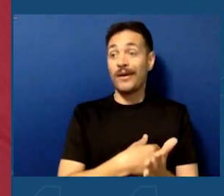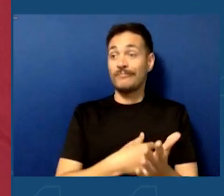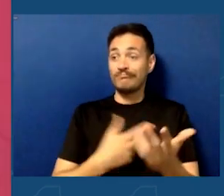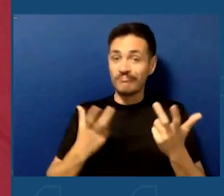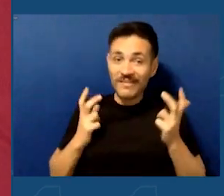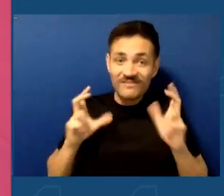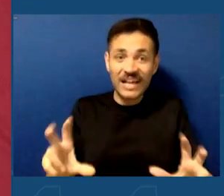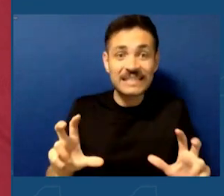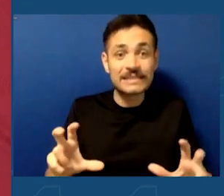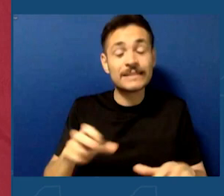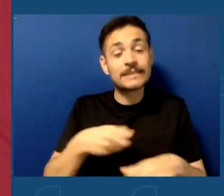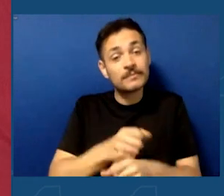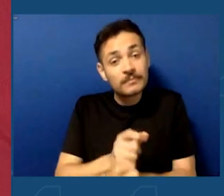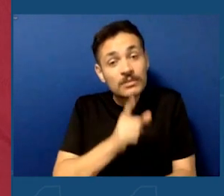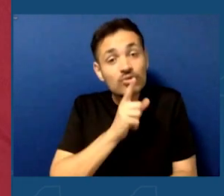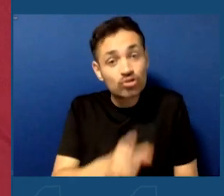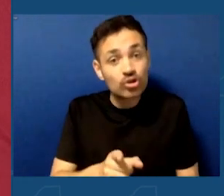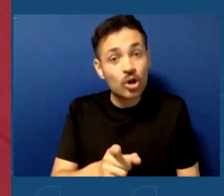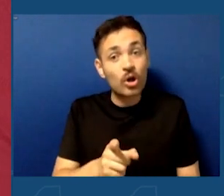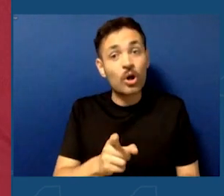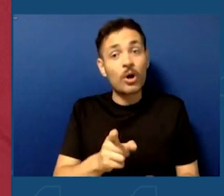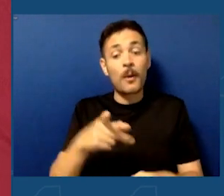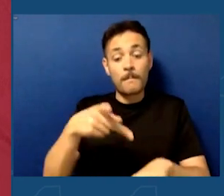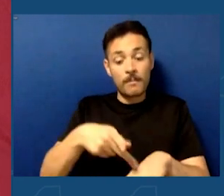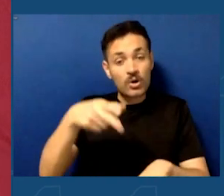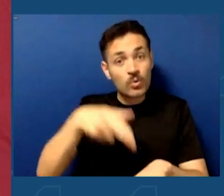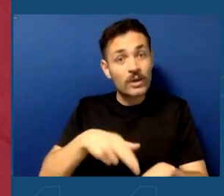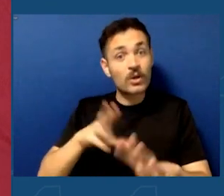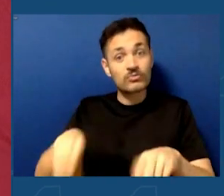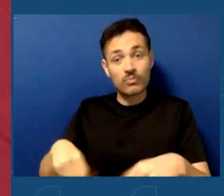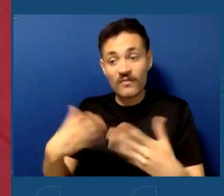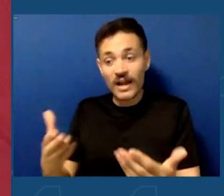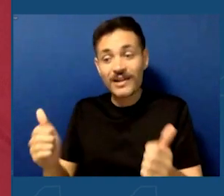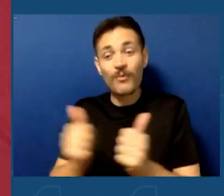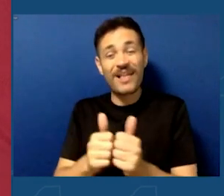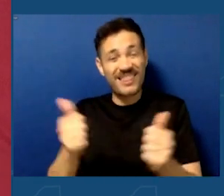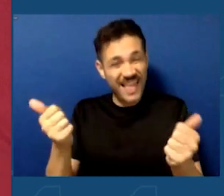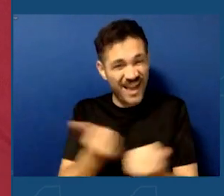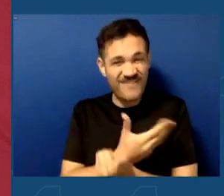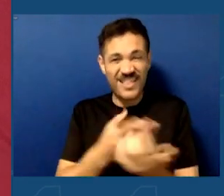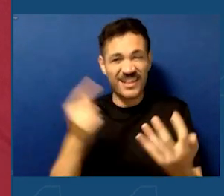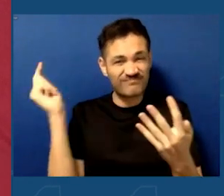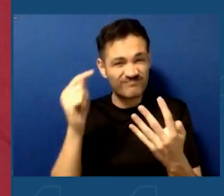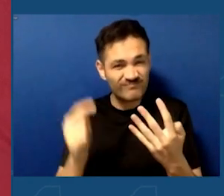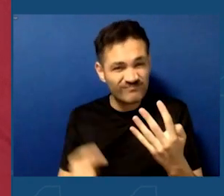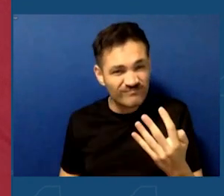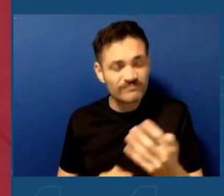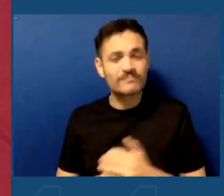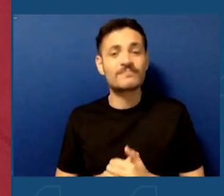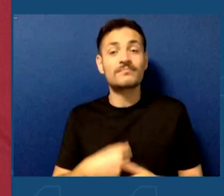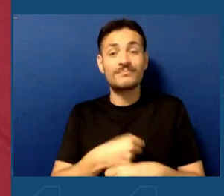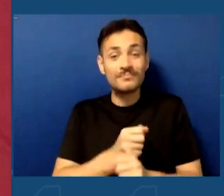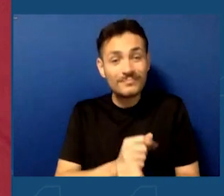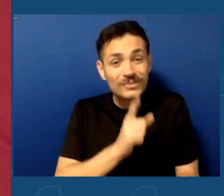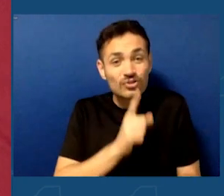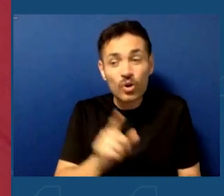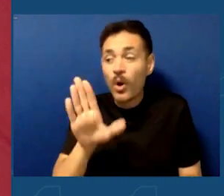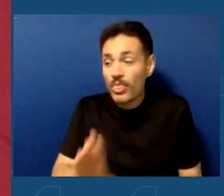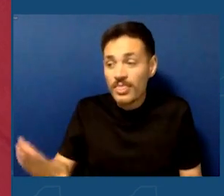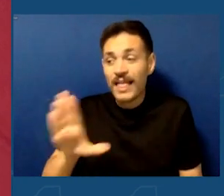sure that Puerto Rico is provided with every tool so that their children can dream